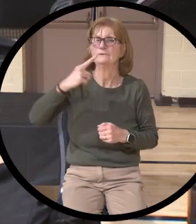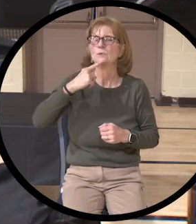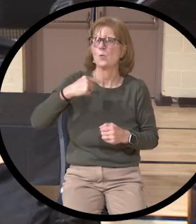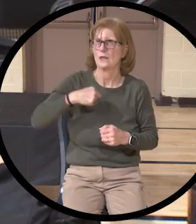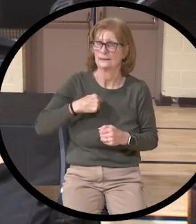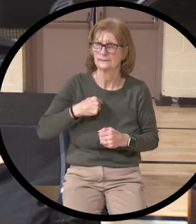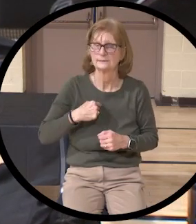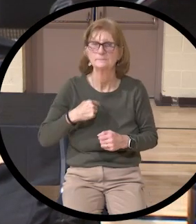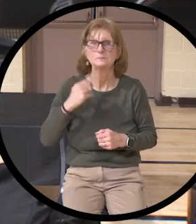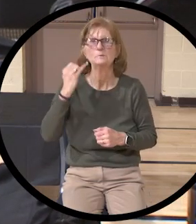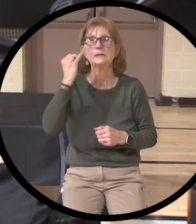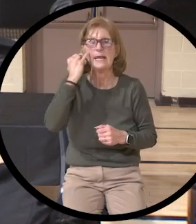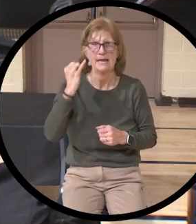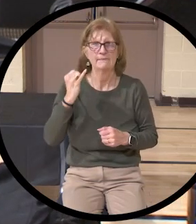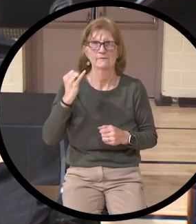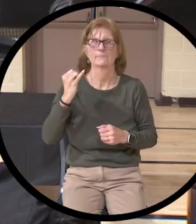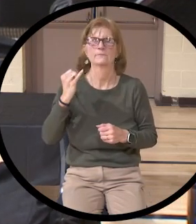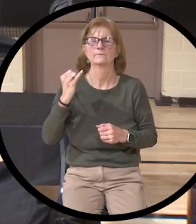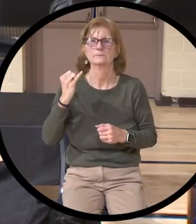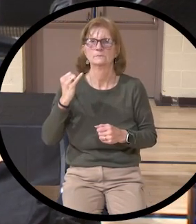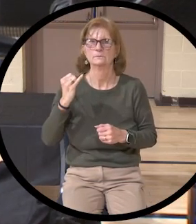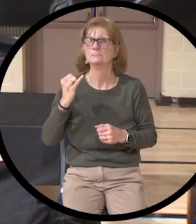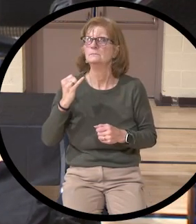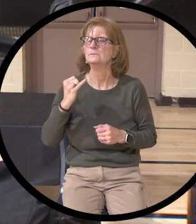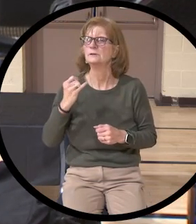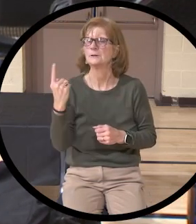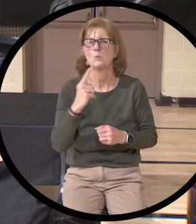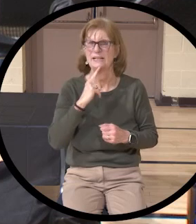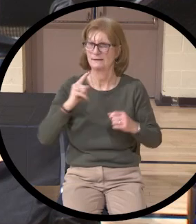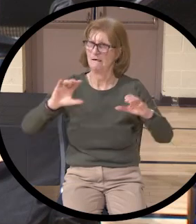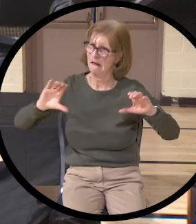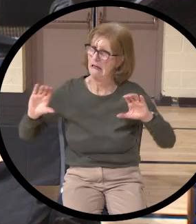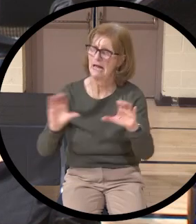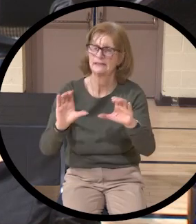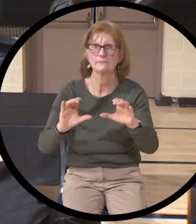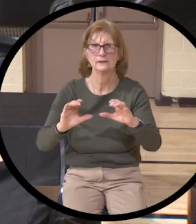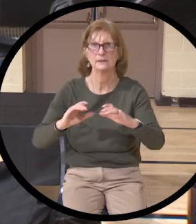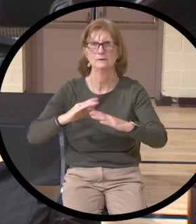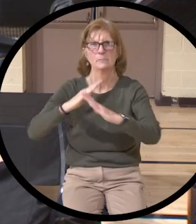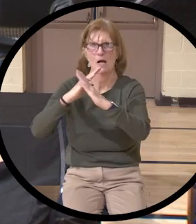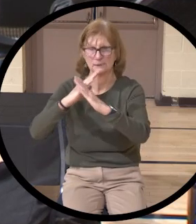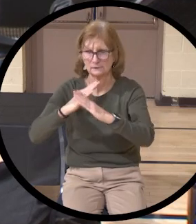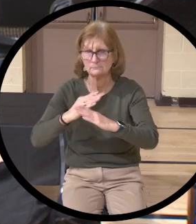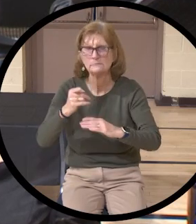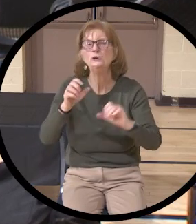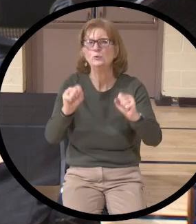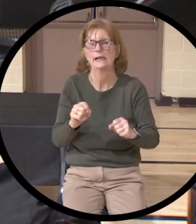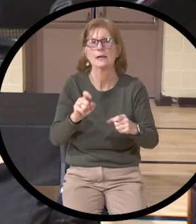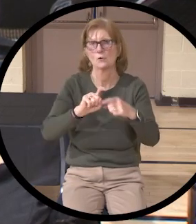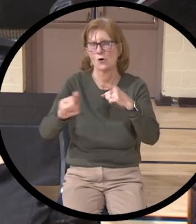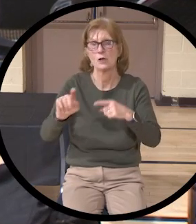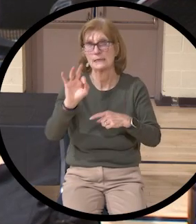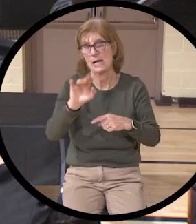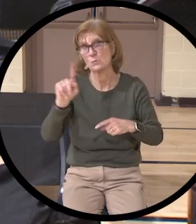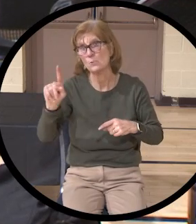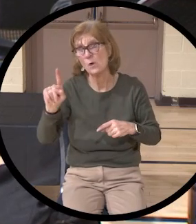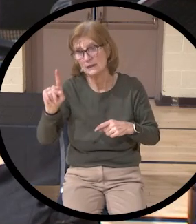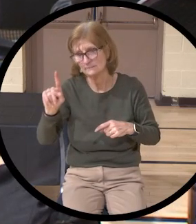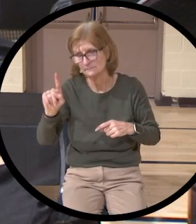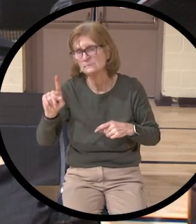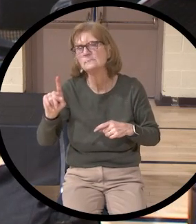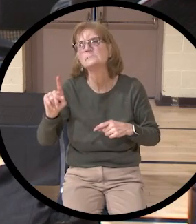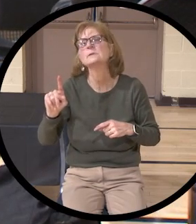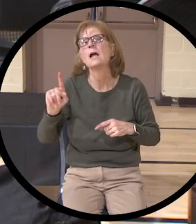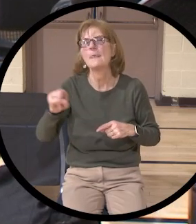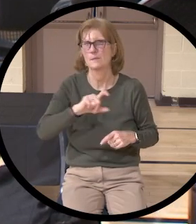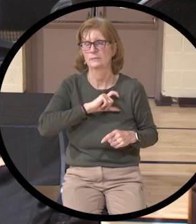an active blockage, you can call 911 and they are supposed to come out and address